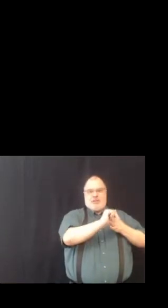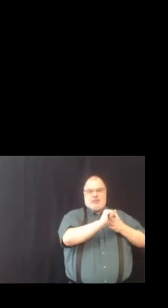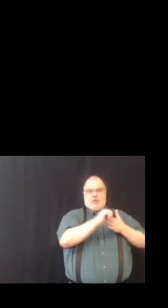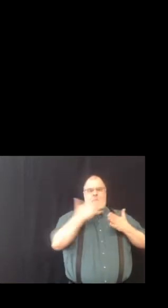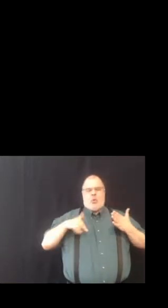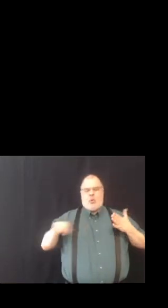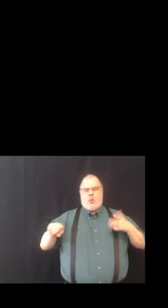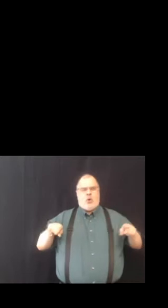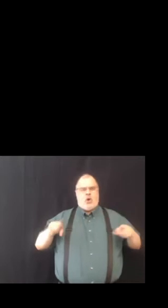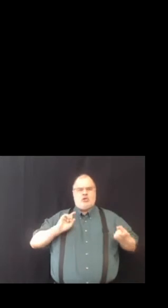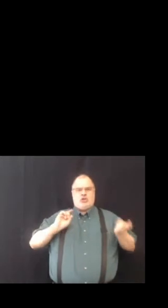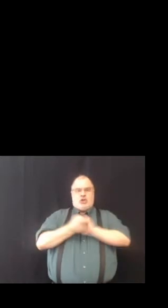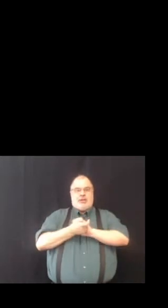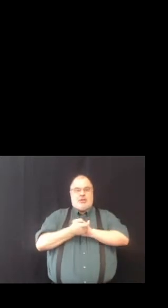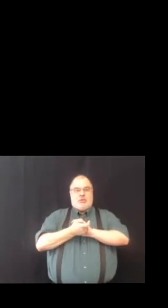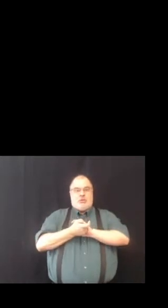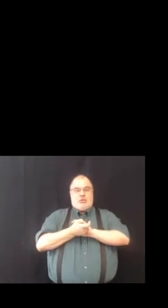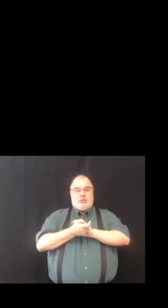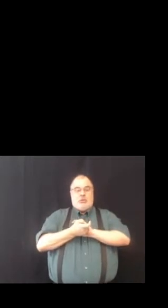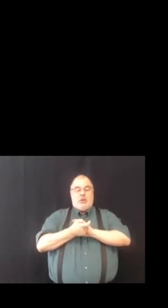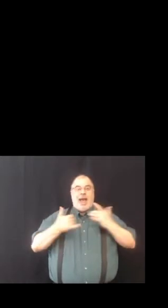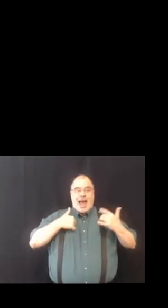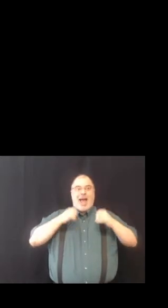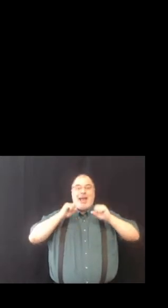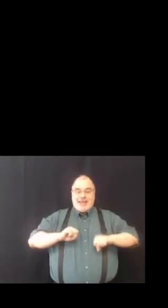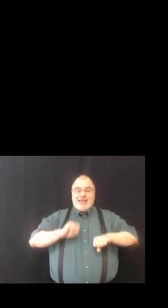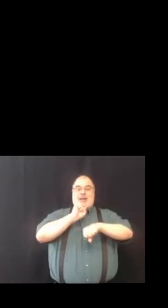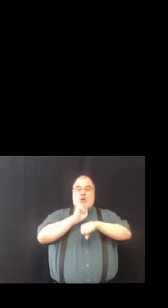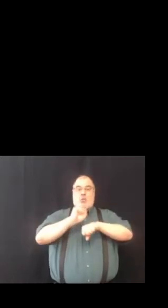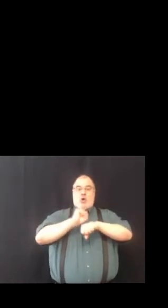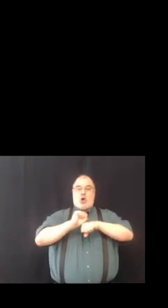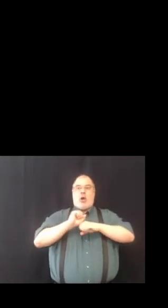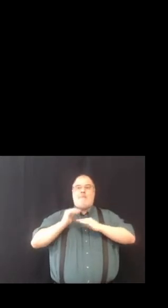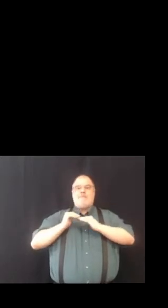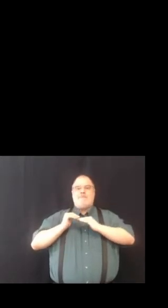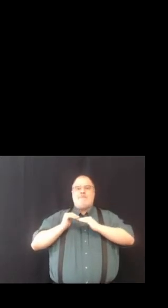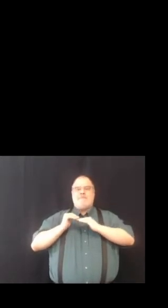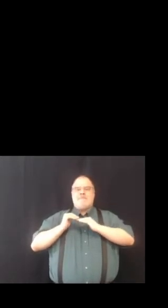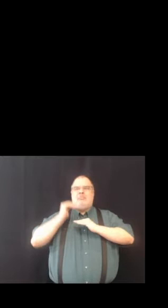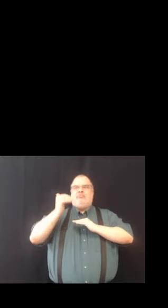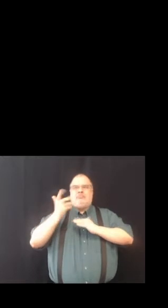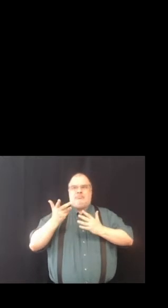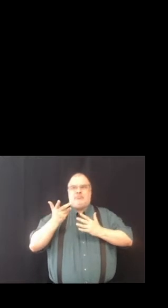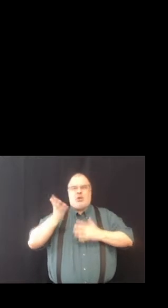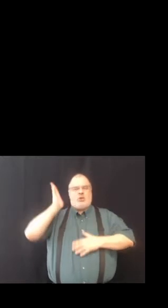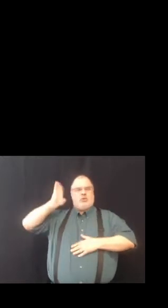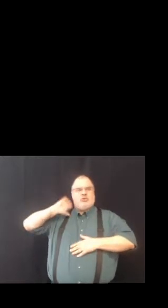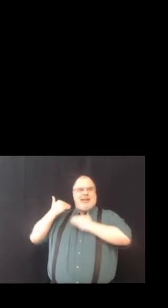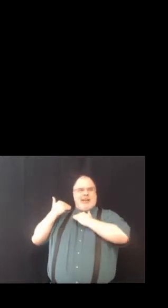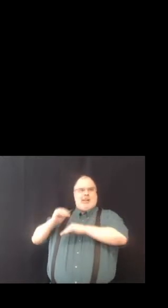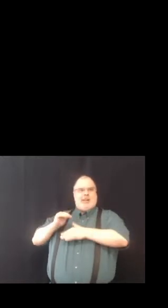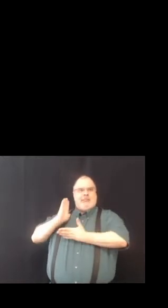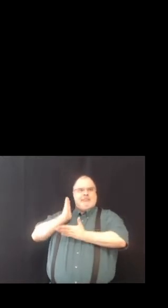change means that you can actually have employment opportunities that exceed just some standard things that were limitations when individuals